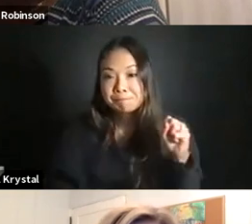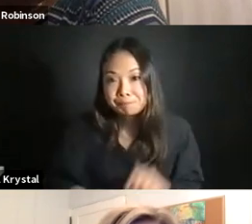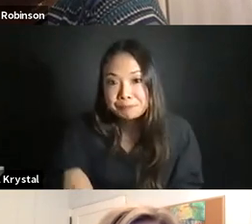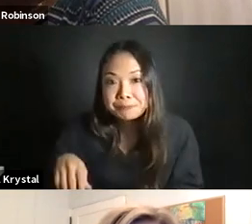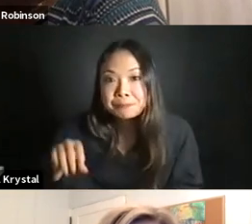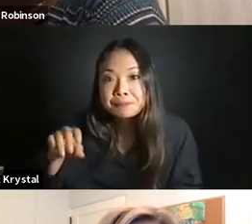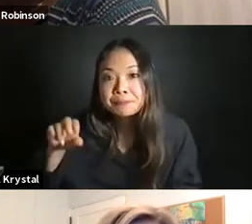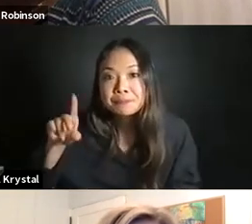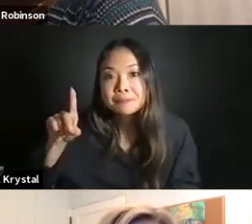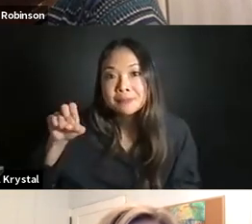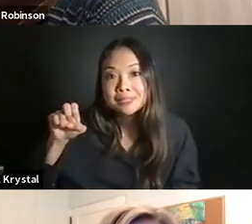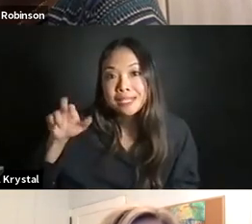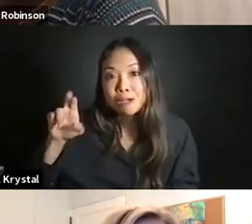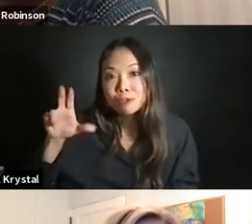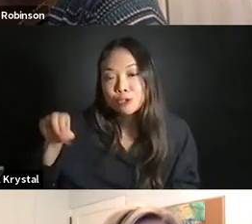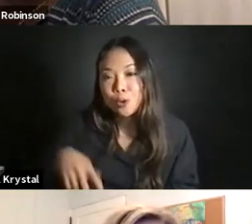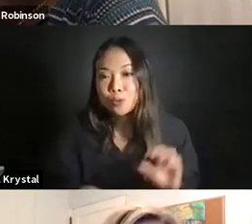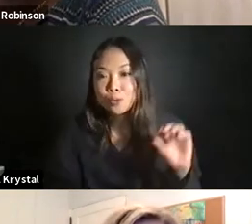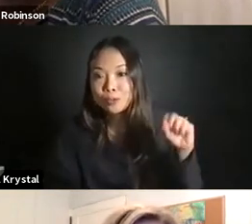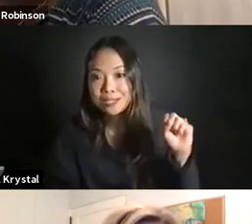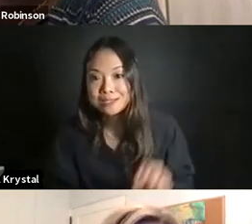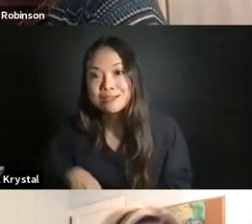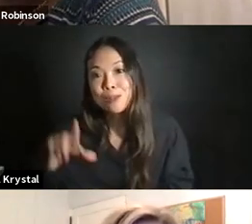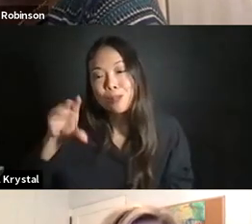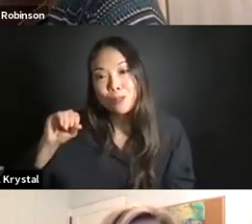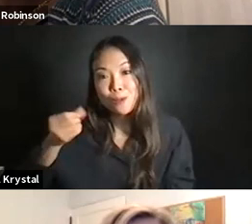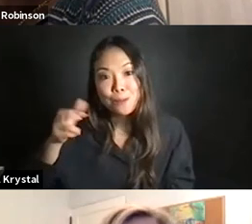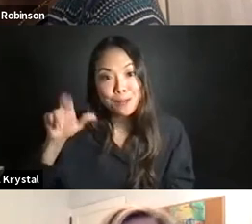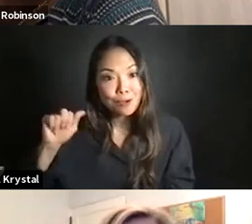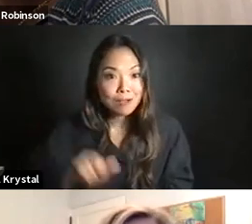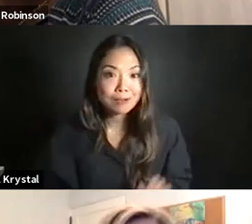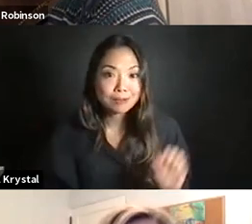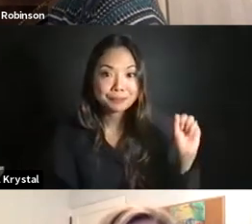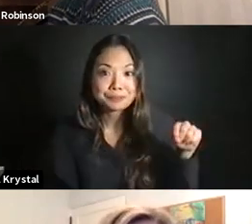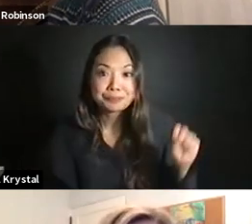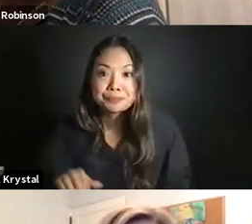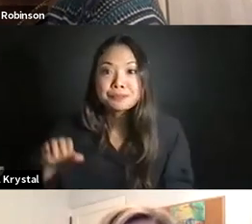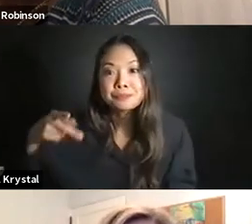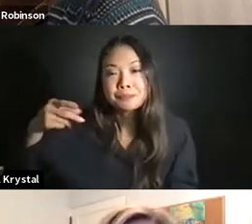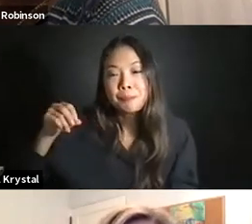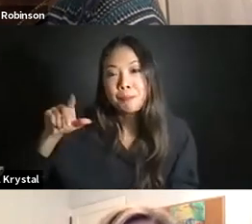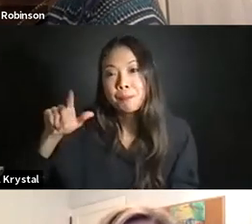yes miss lopera yes ms polanco garcia